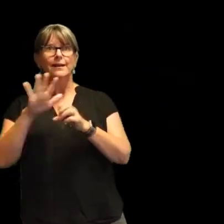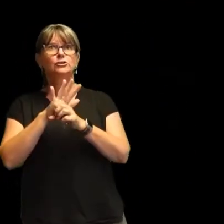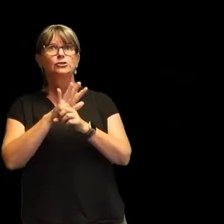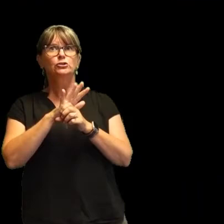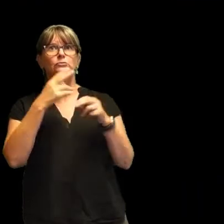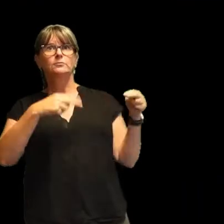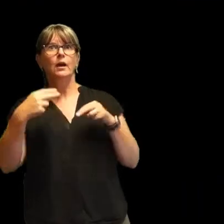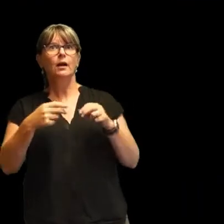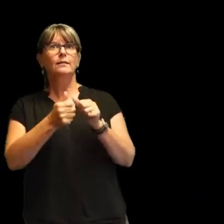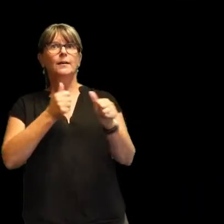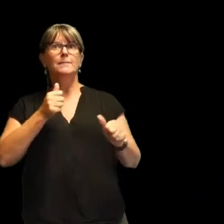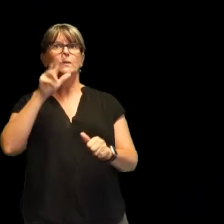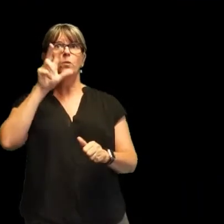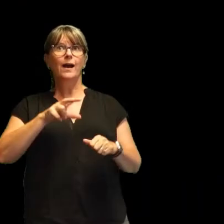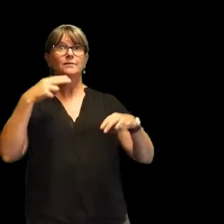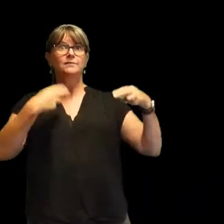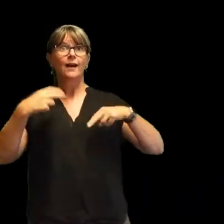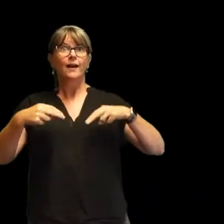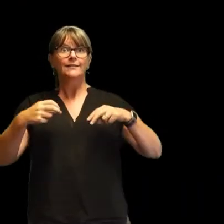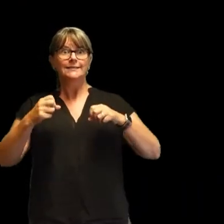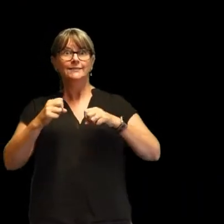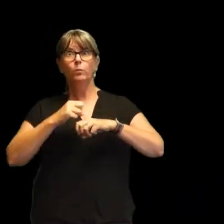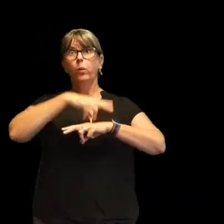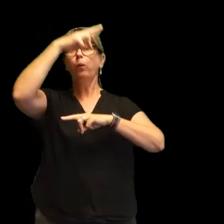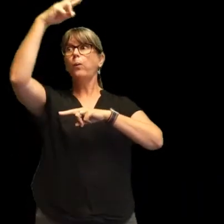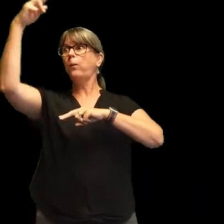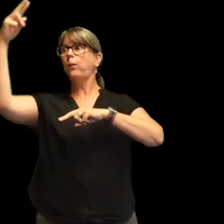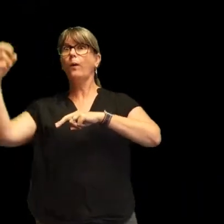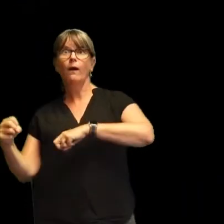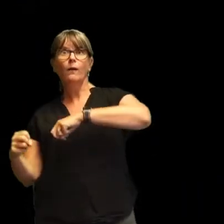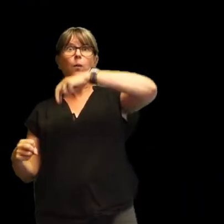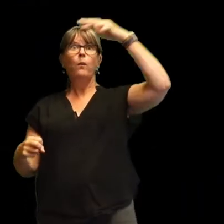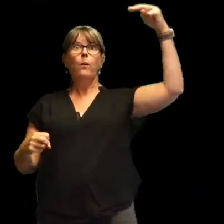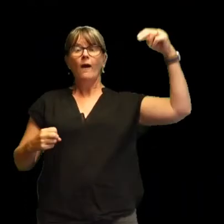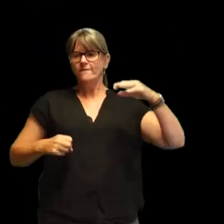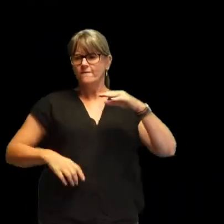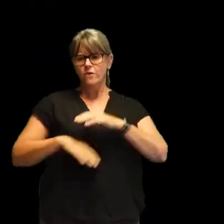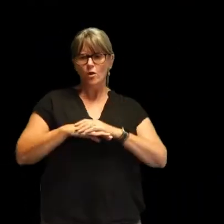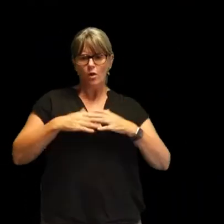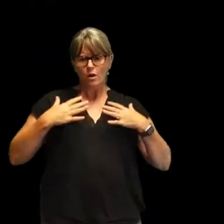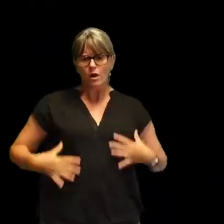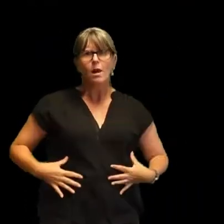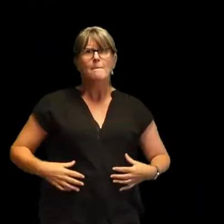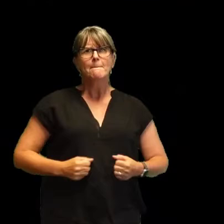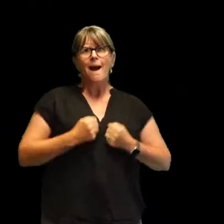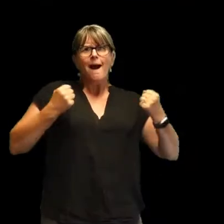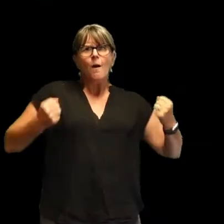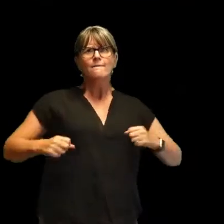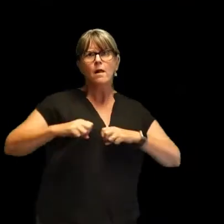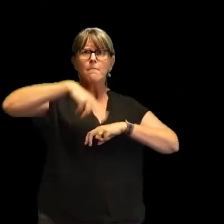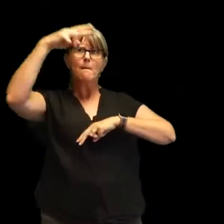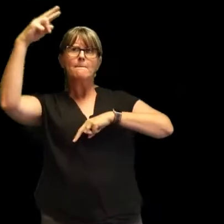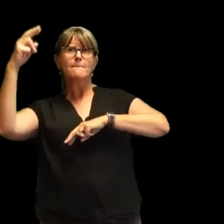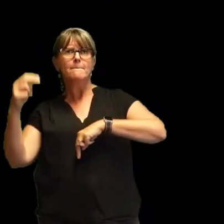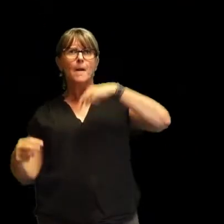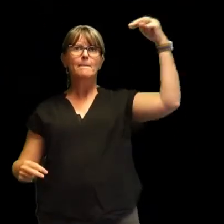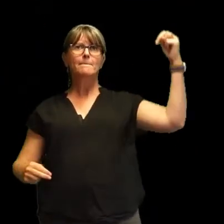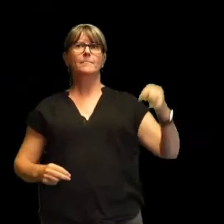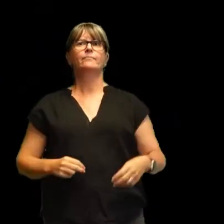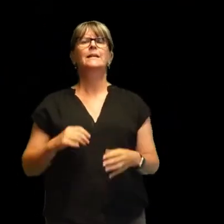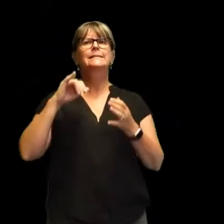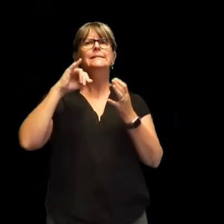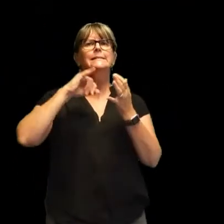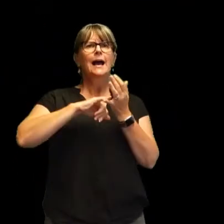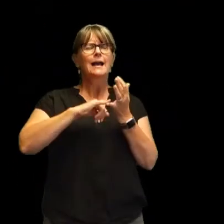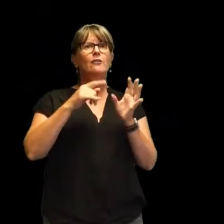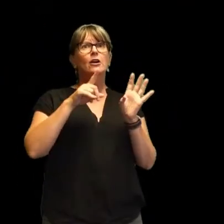full-body, powerful movement. Sarah and Yukiko are passionate about the music that moves them, and I think audiences can expect